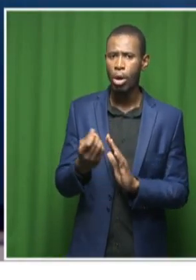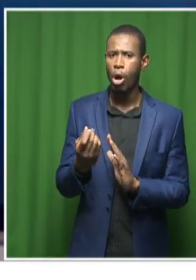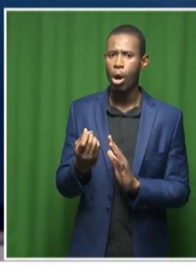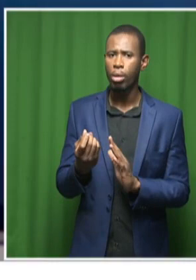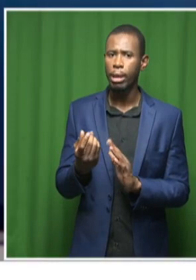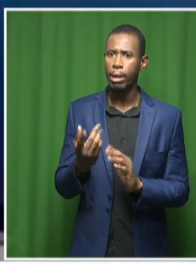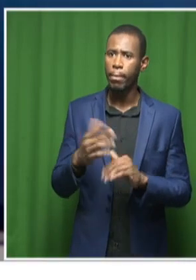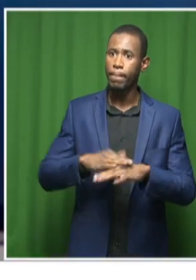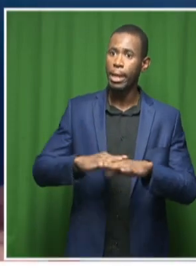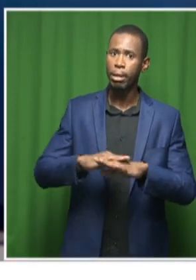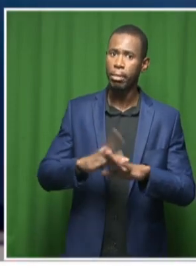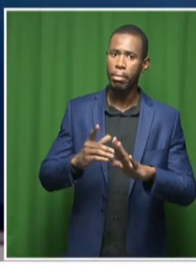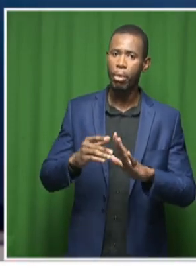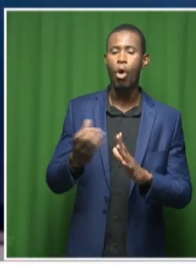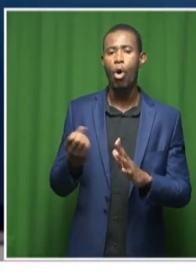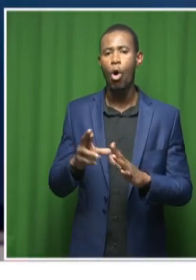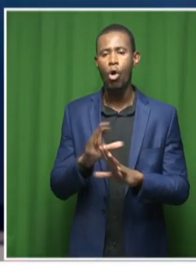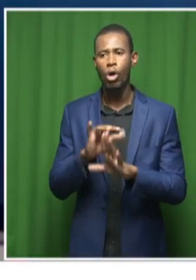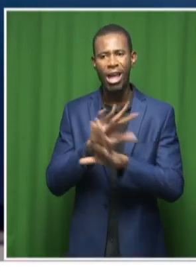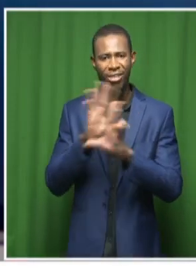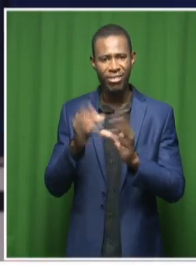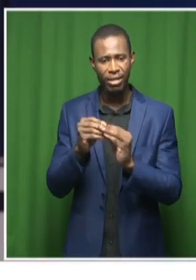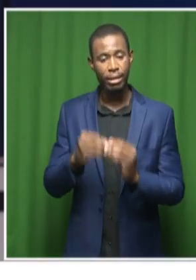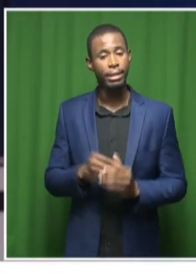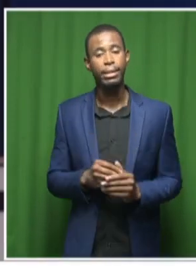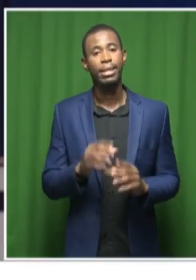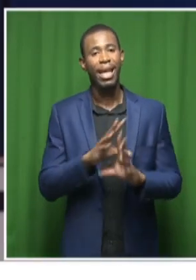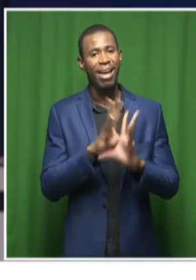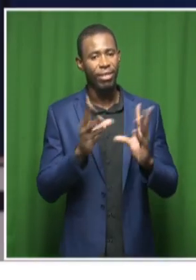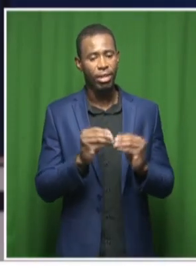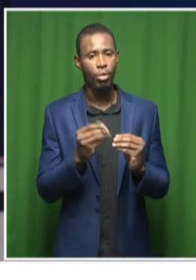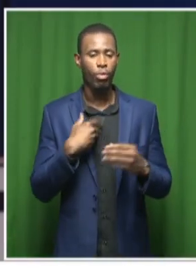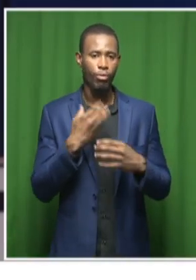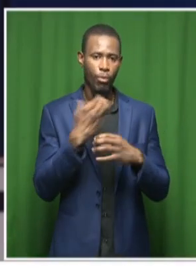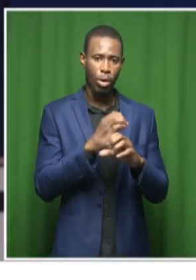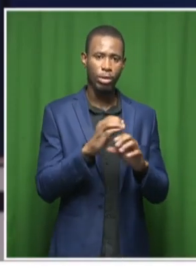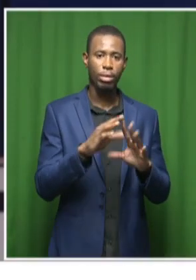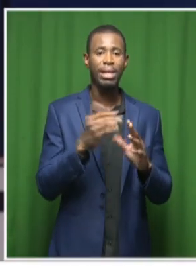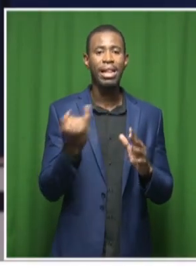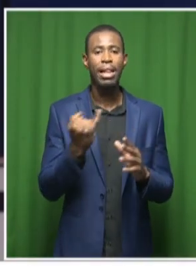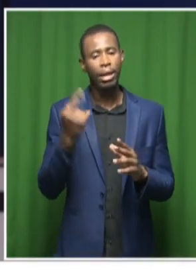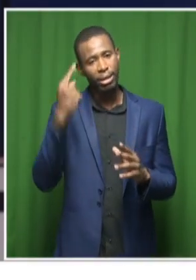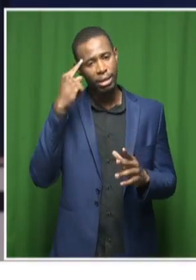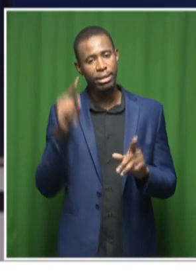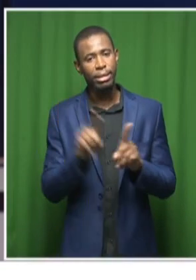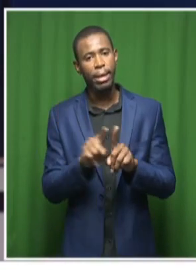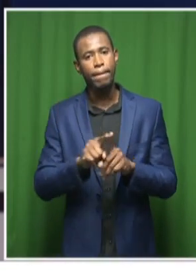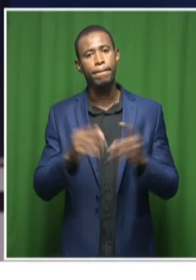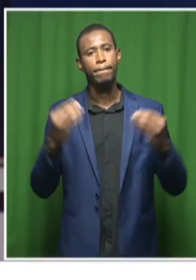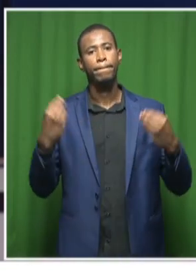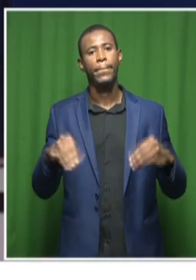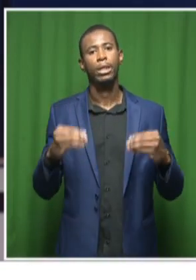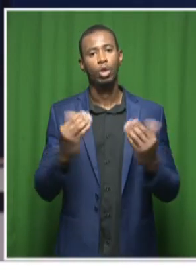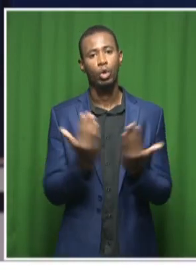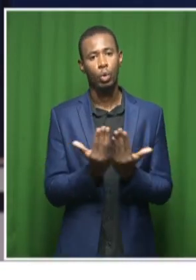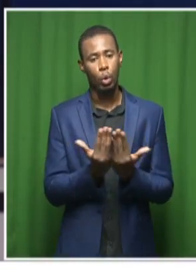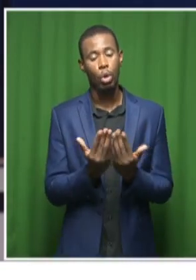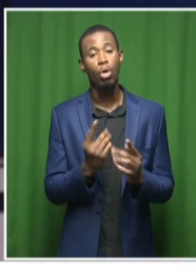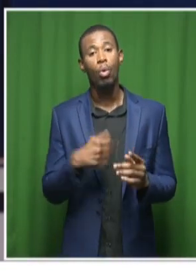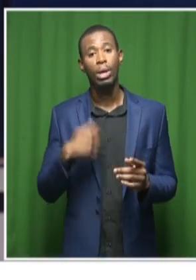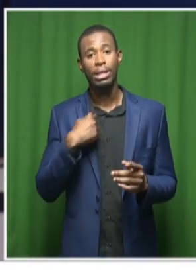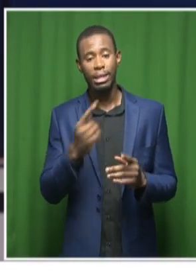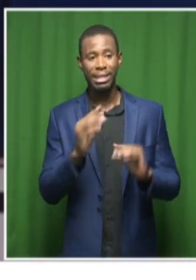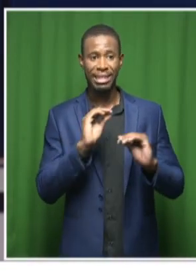version of this, or is it just all-encompassing? It's all-encompassing. Okay. You know, so think of a business school, but you know, that says to you that we'll teach you the practical,